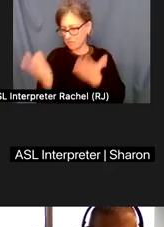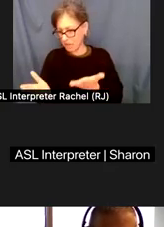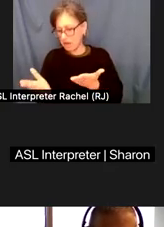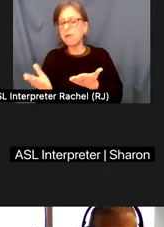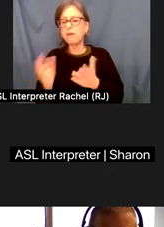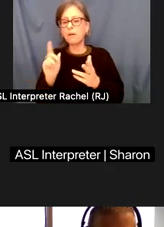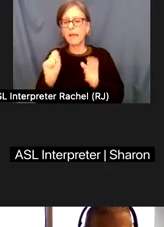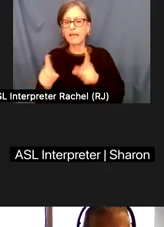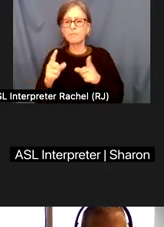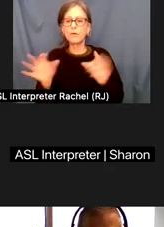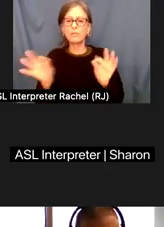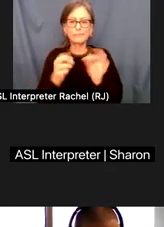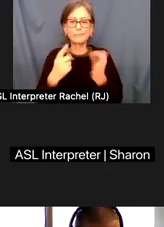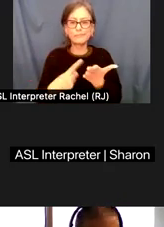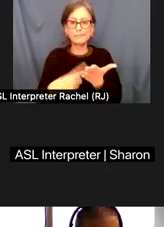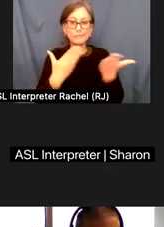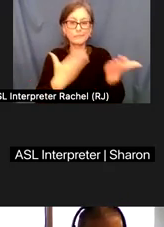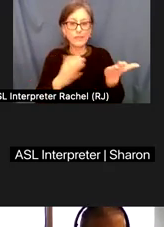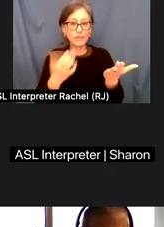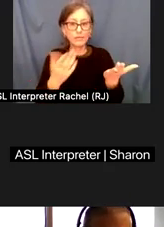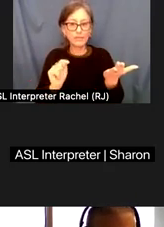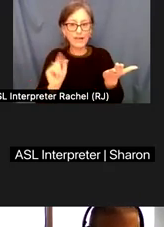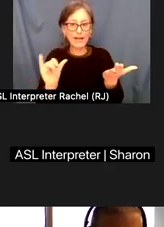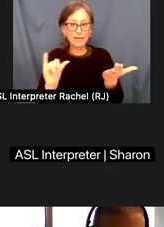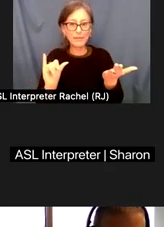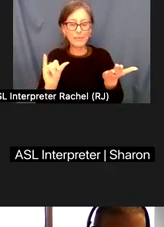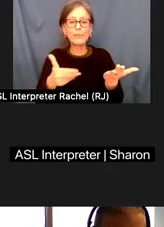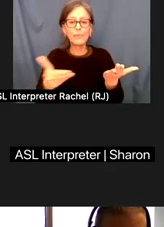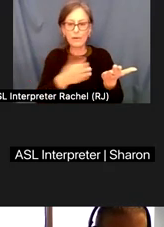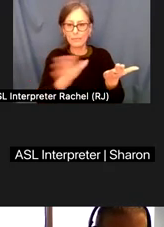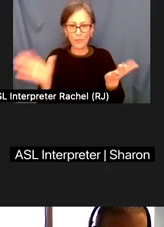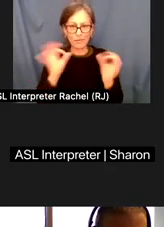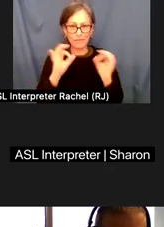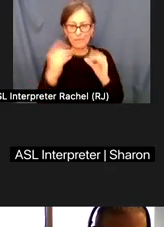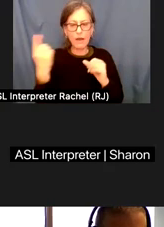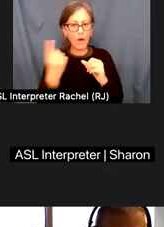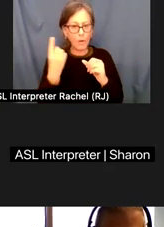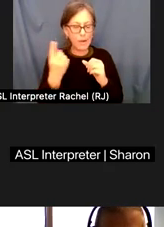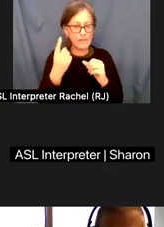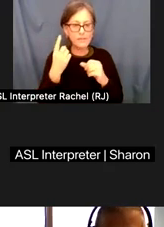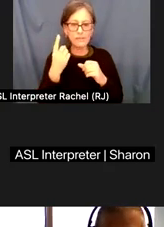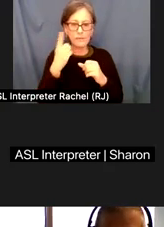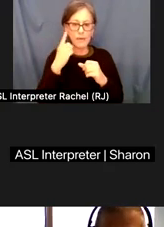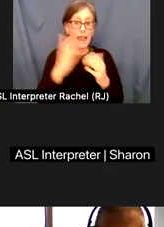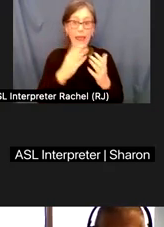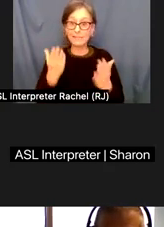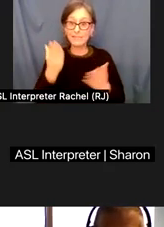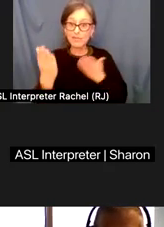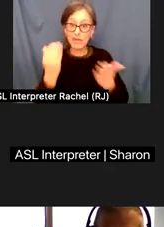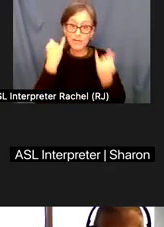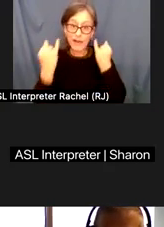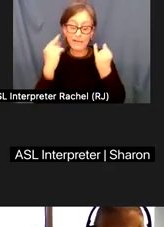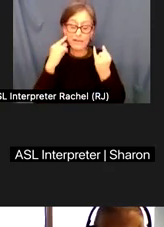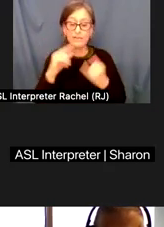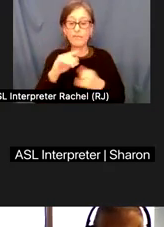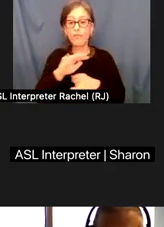some good discussion happening in the chat too. And we do, of course, welcome your feedback on and suggestions in the Survey